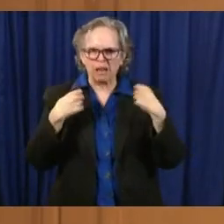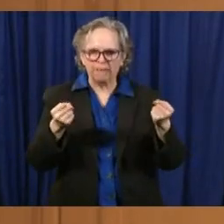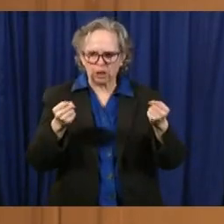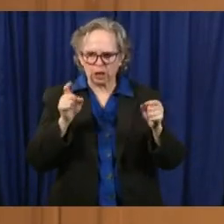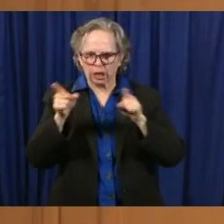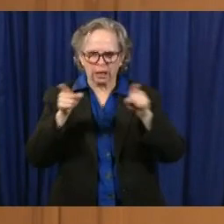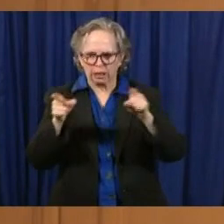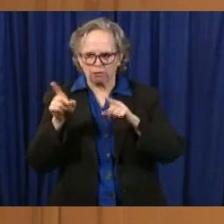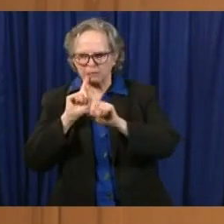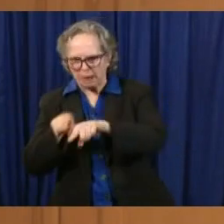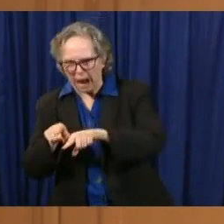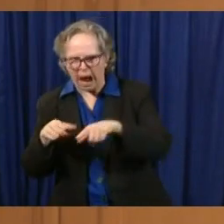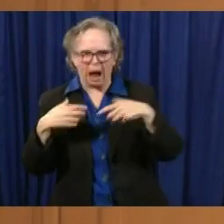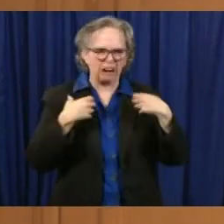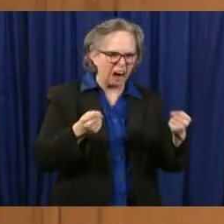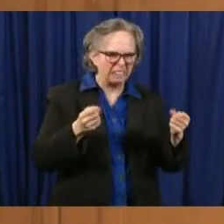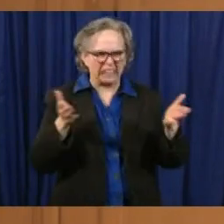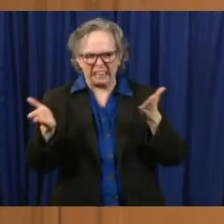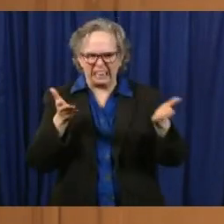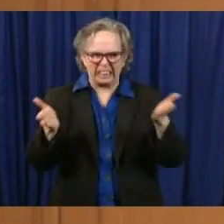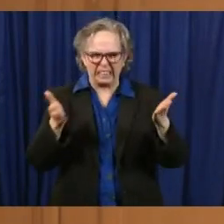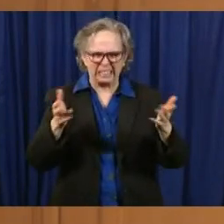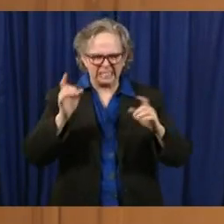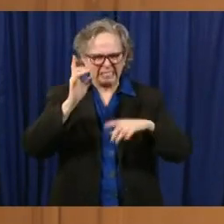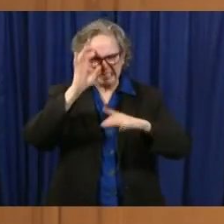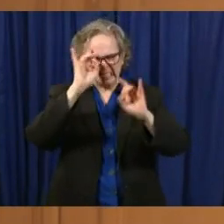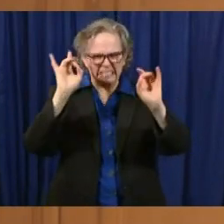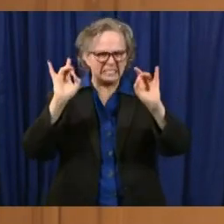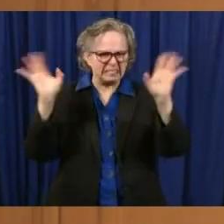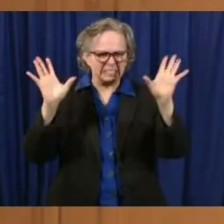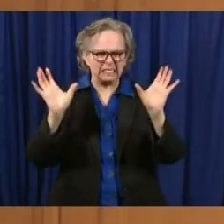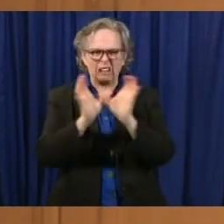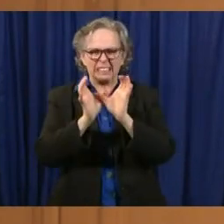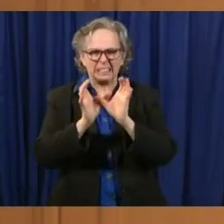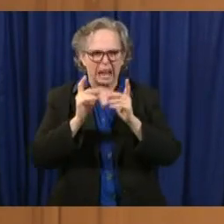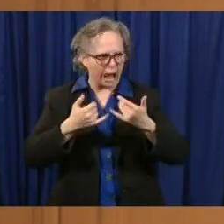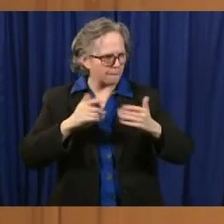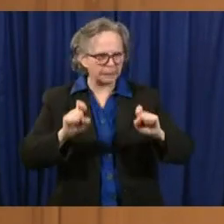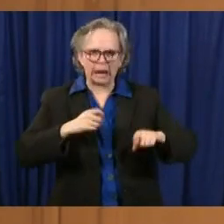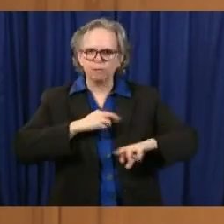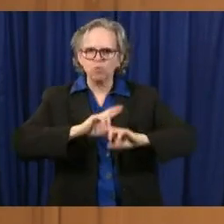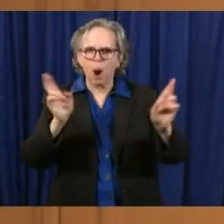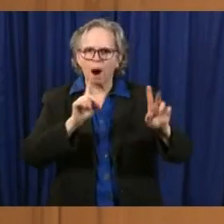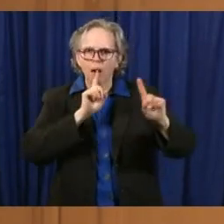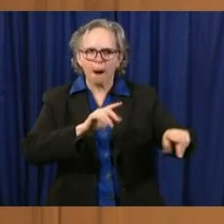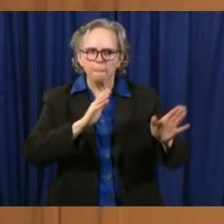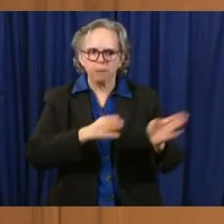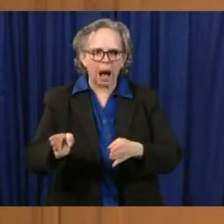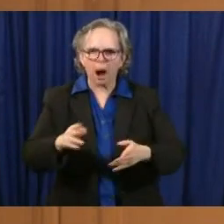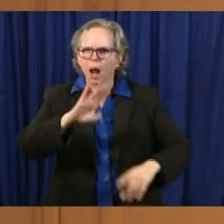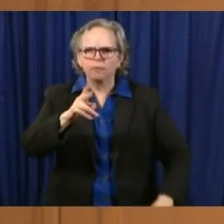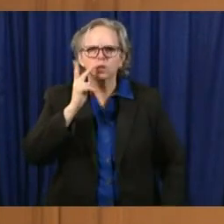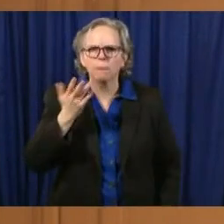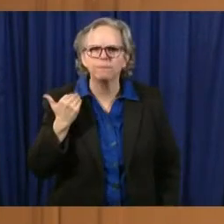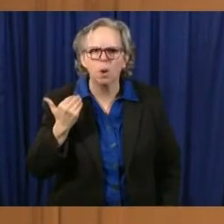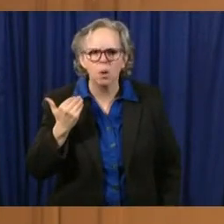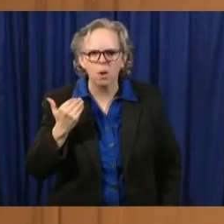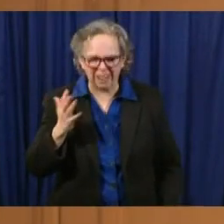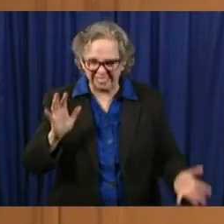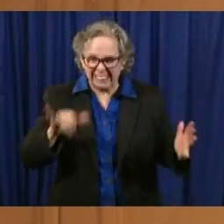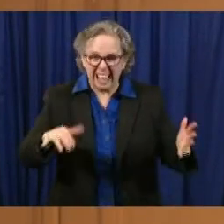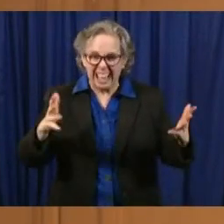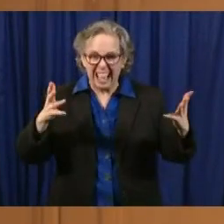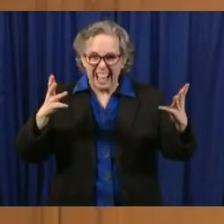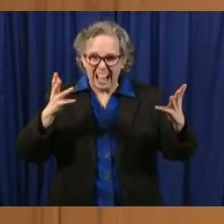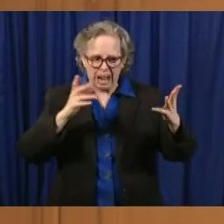built in the middle of this crisis response plan of unprecedented proportions. It's something I think I will be most proud of when I look back on